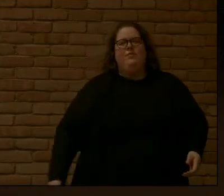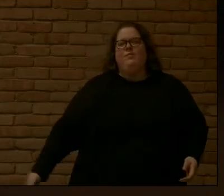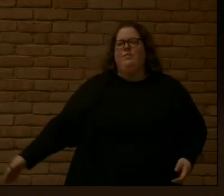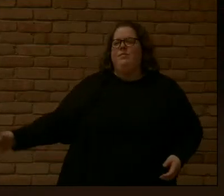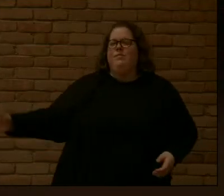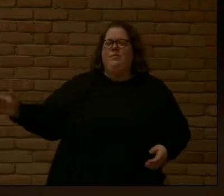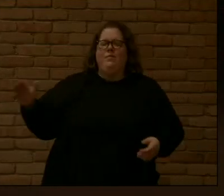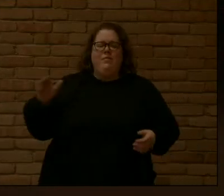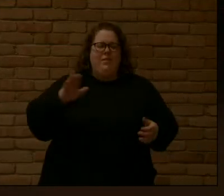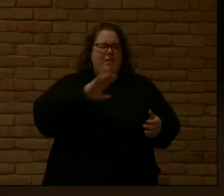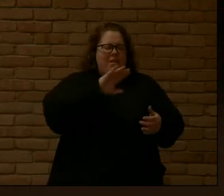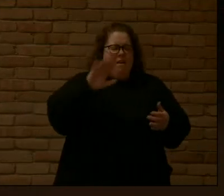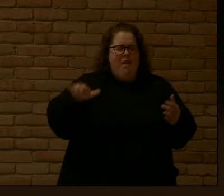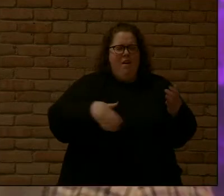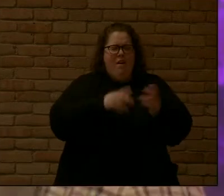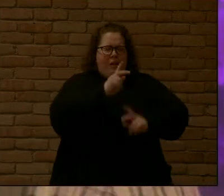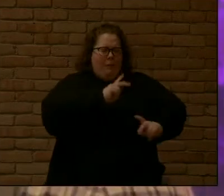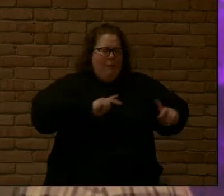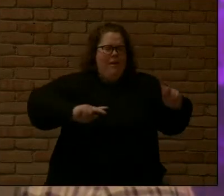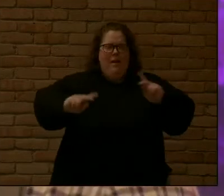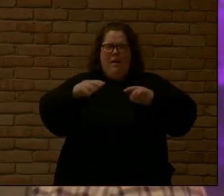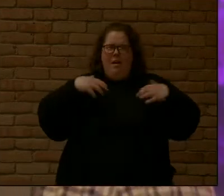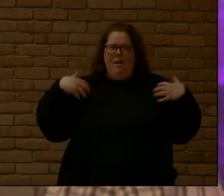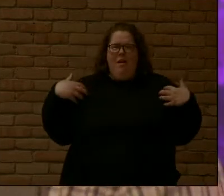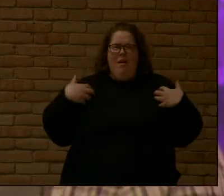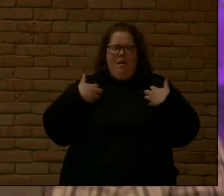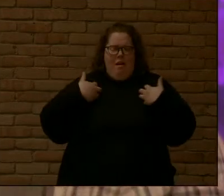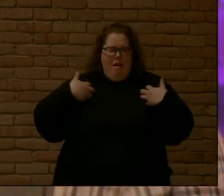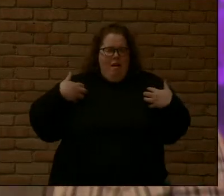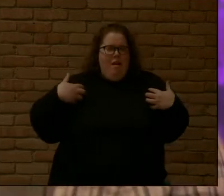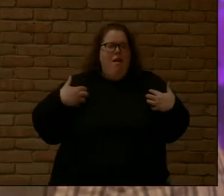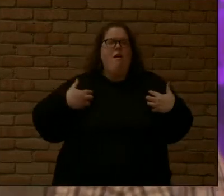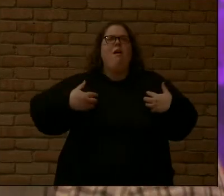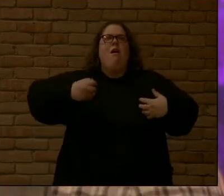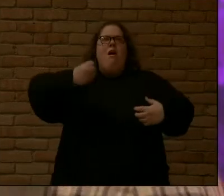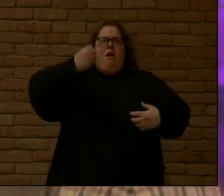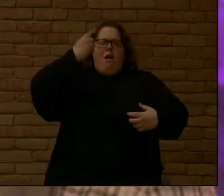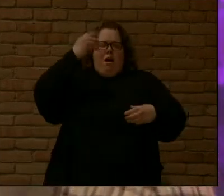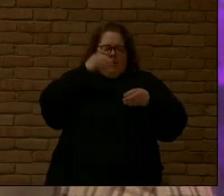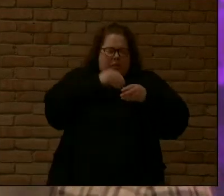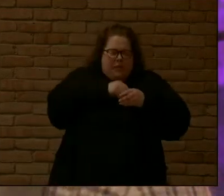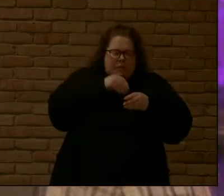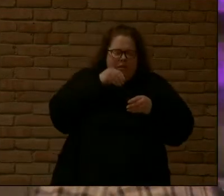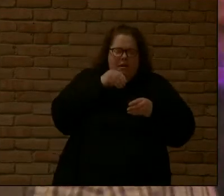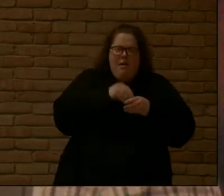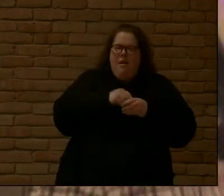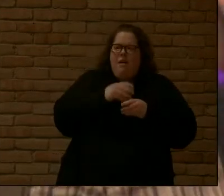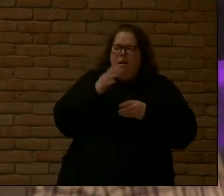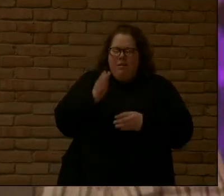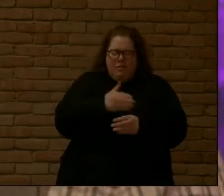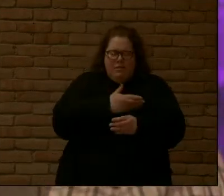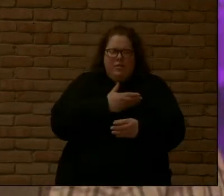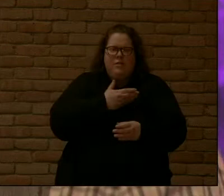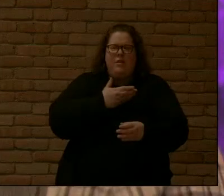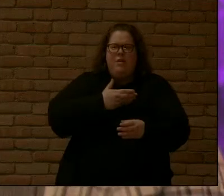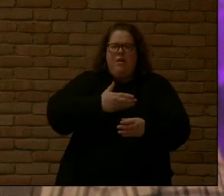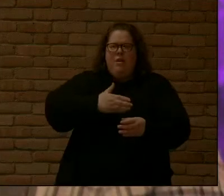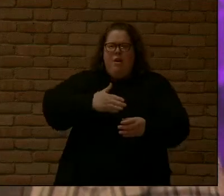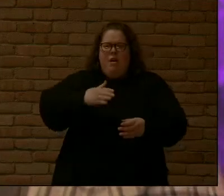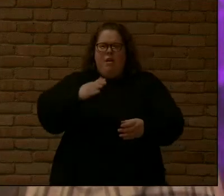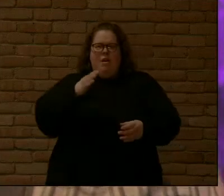When every creature finds its inmost melody, and